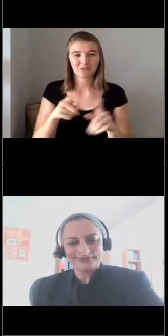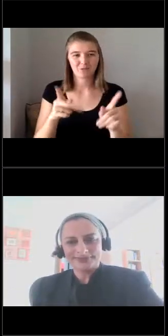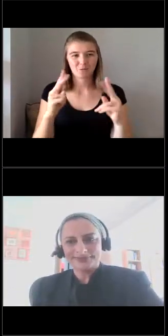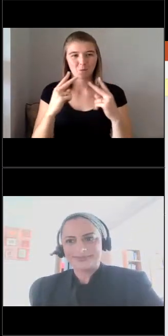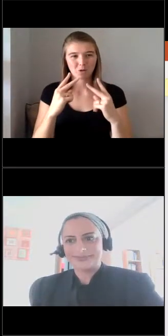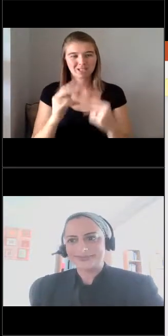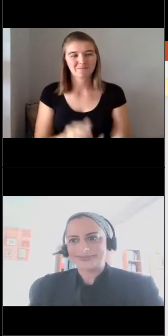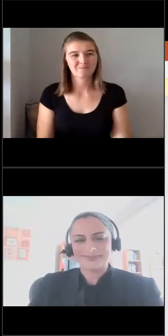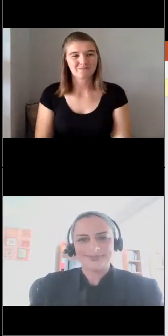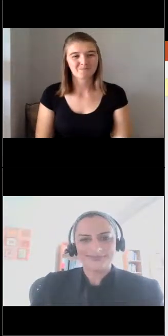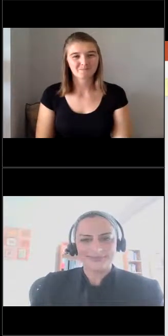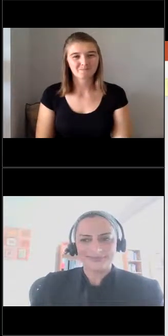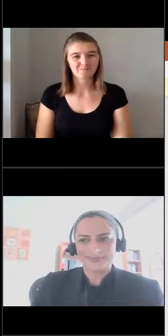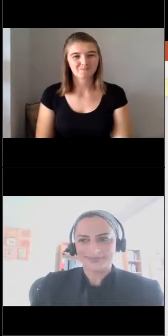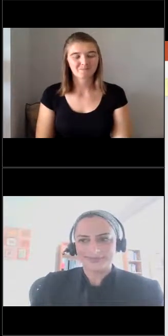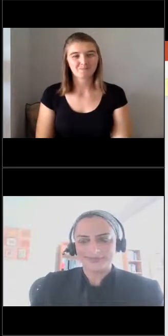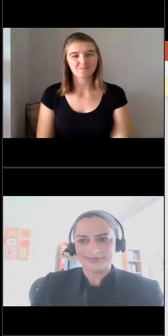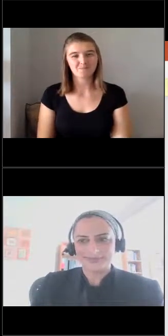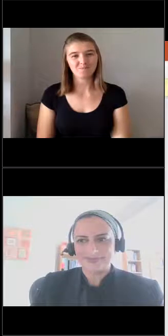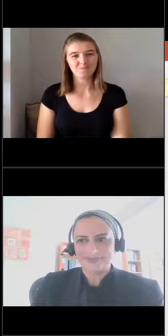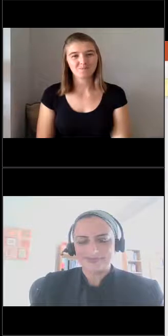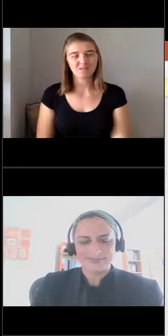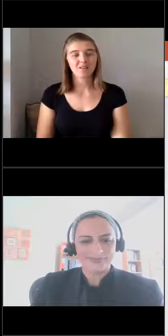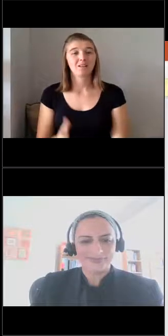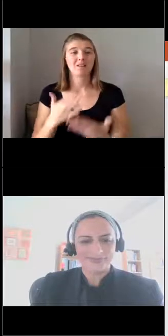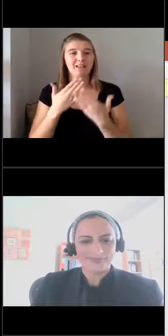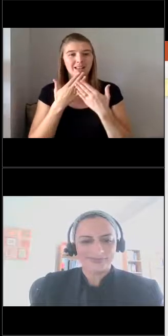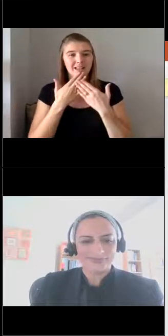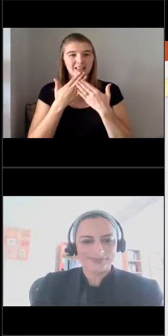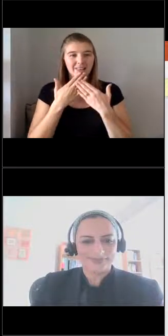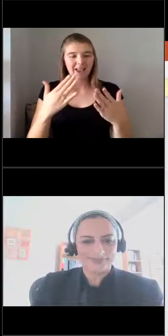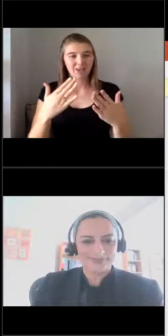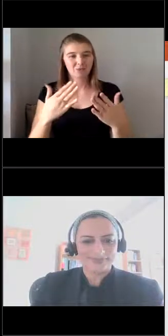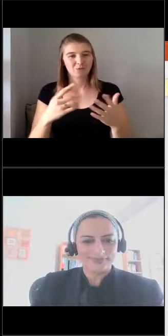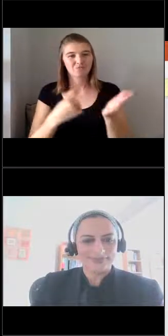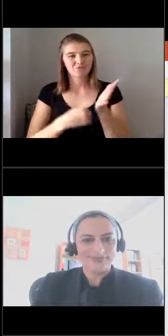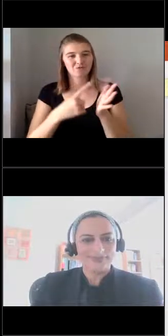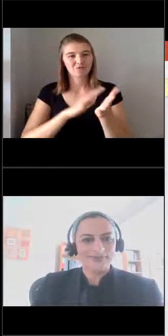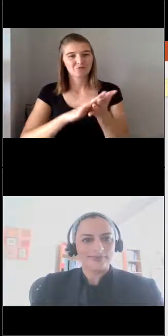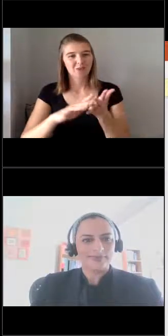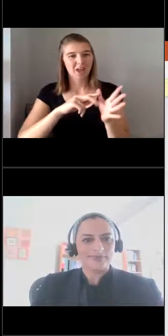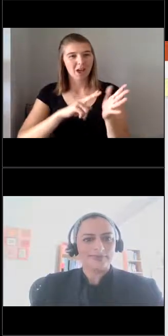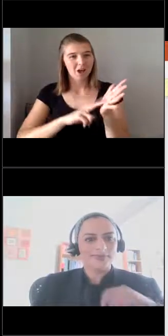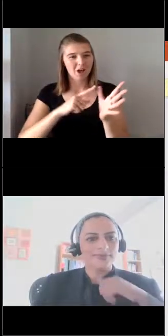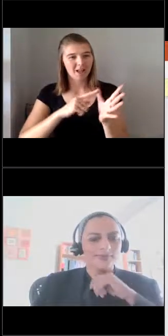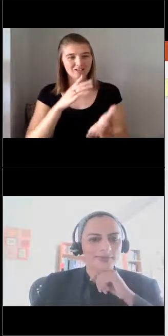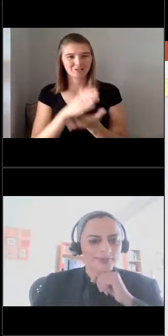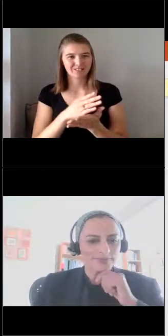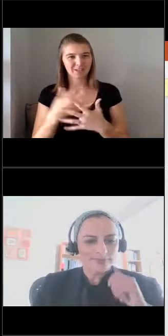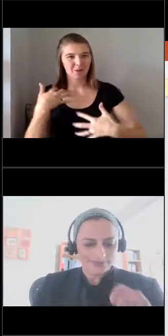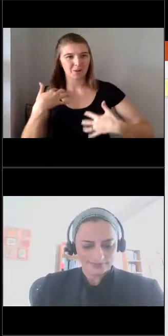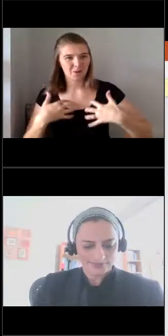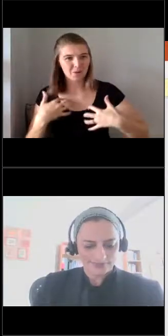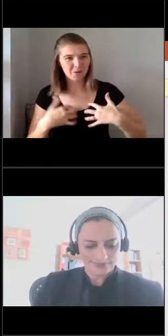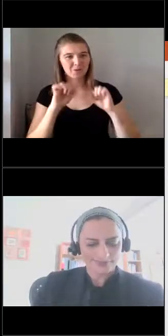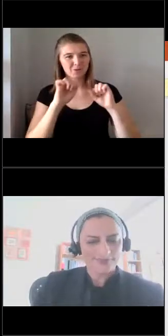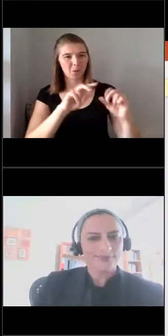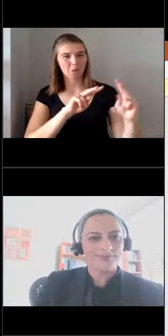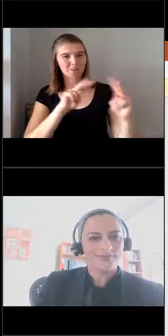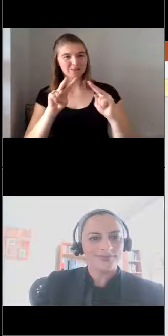Thank you very much, Rehana. Really interesting perspectives on that. Very different from Boon, but clearly we're looking at the same problem from two